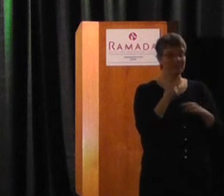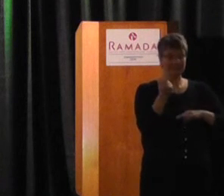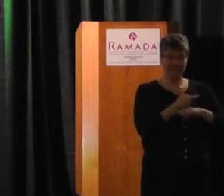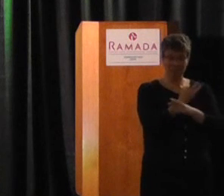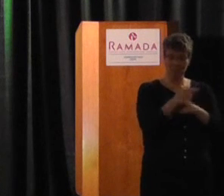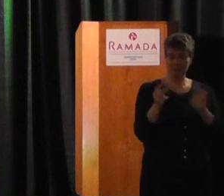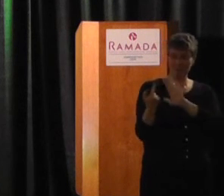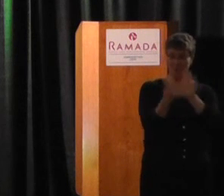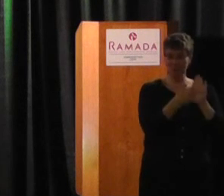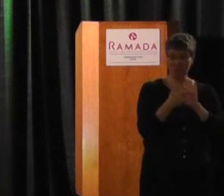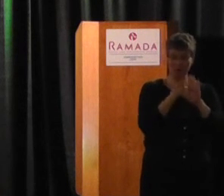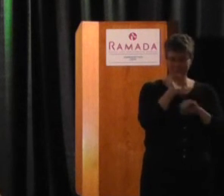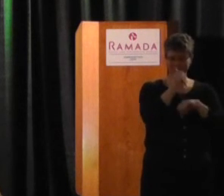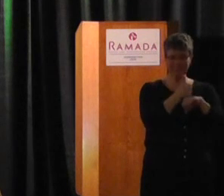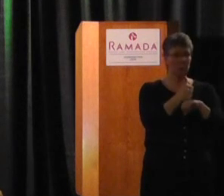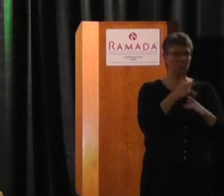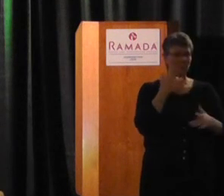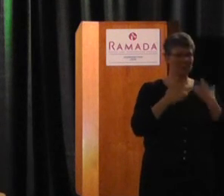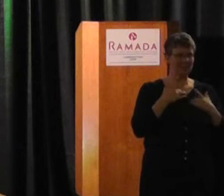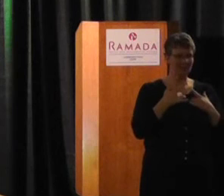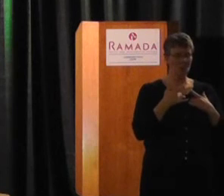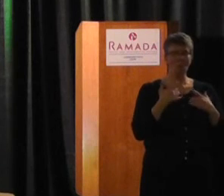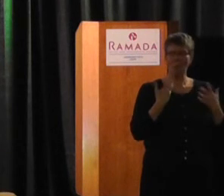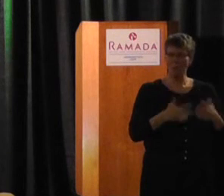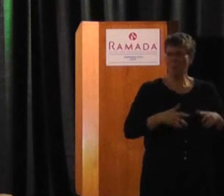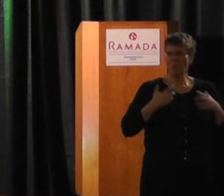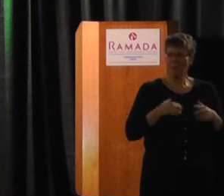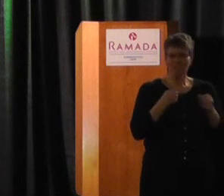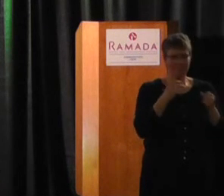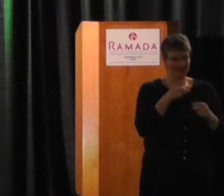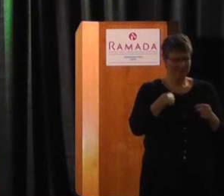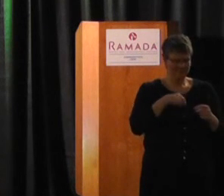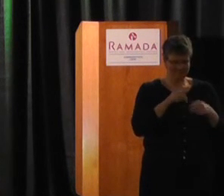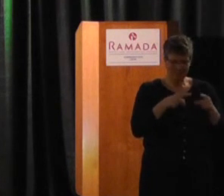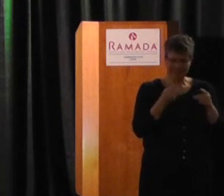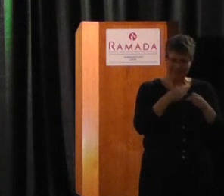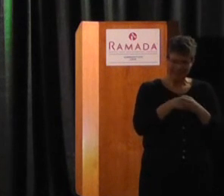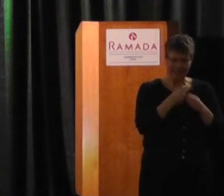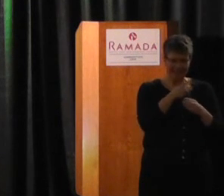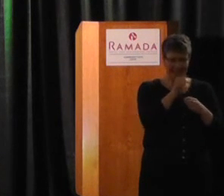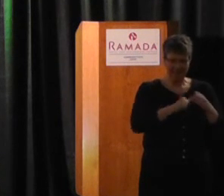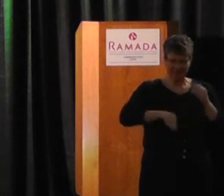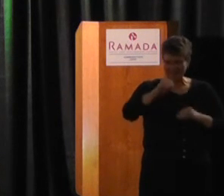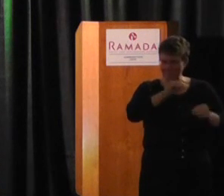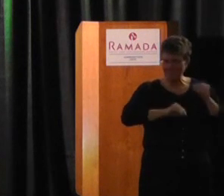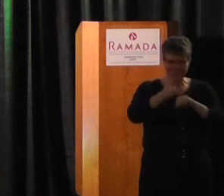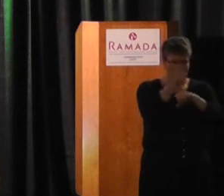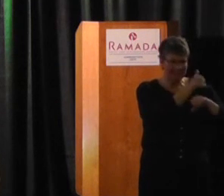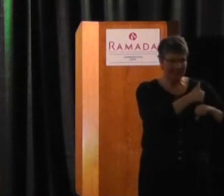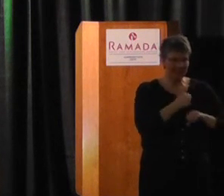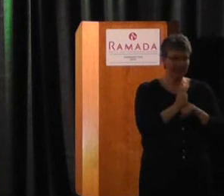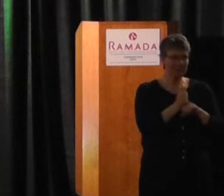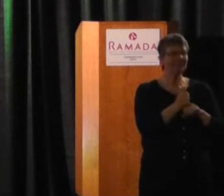exciting. It took a huge group effort. There were so many of us working in the gallery. We papered the walls, we hung flat artwork, we